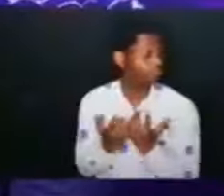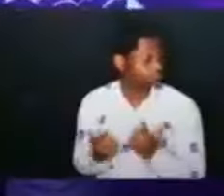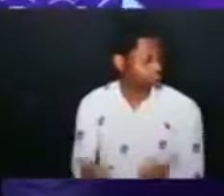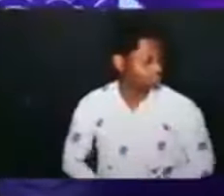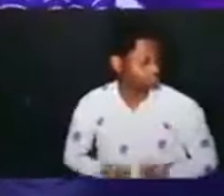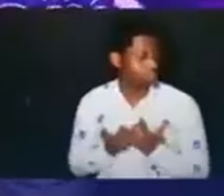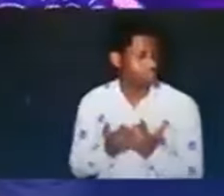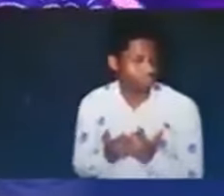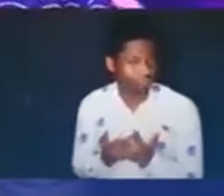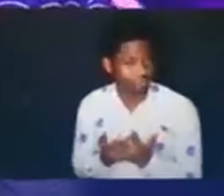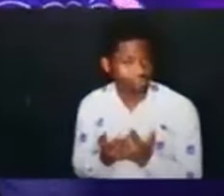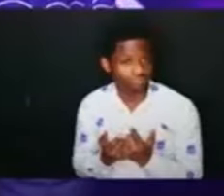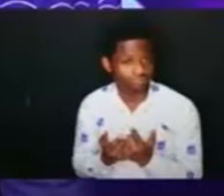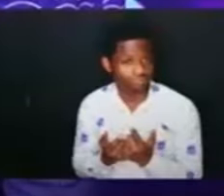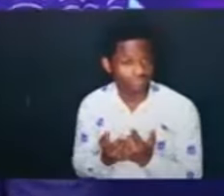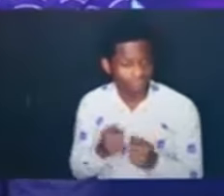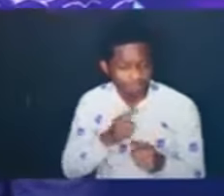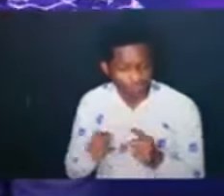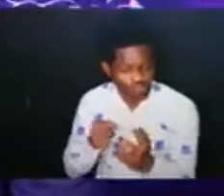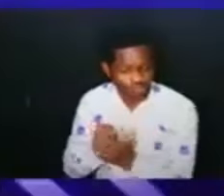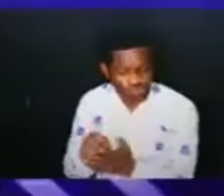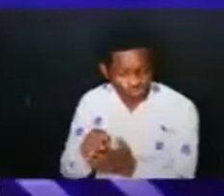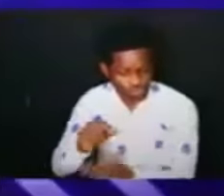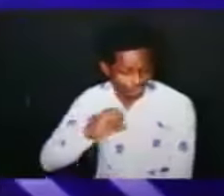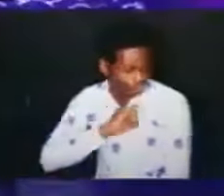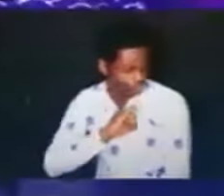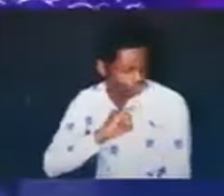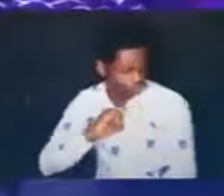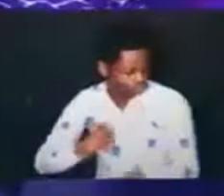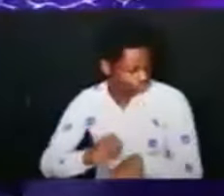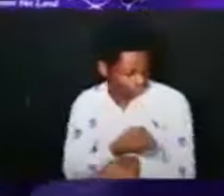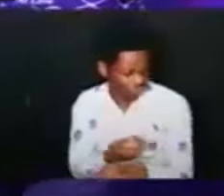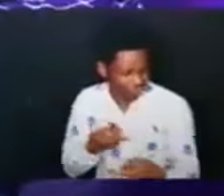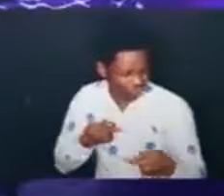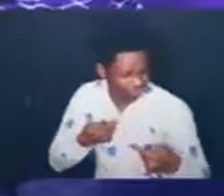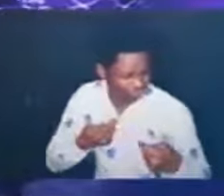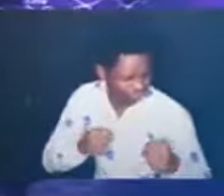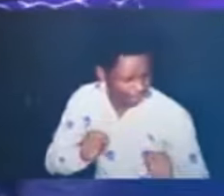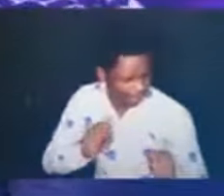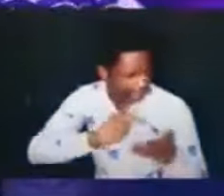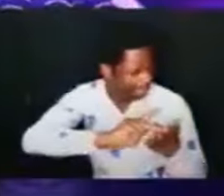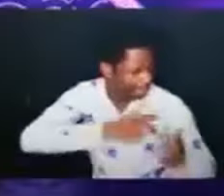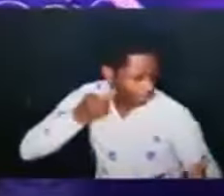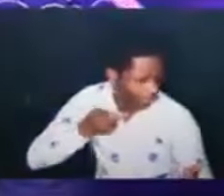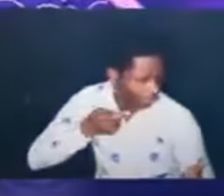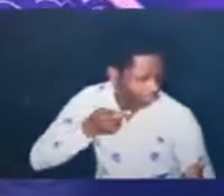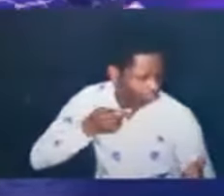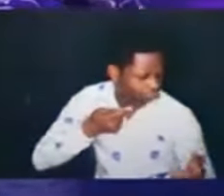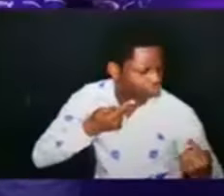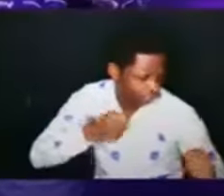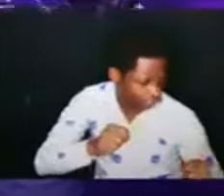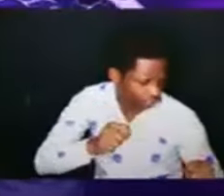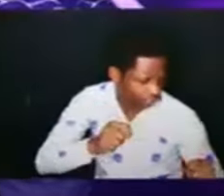Joseph actually attempted to revenge on his brothers. Now so Joseph ankasa obomodin so be toni nuanom so were. I'll talk about that.